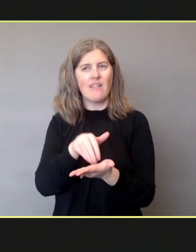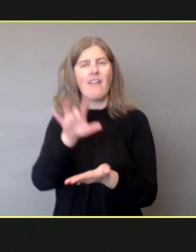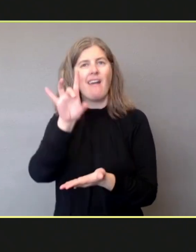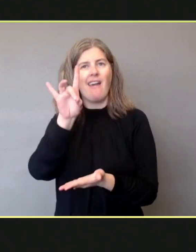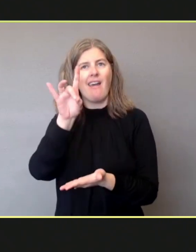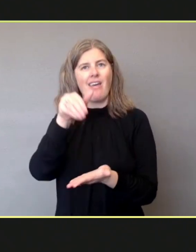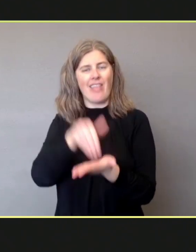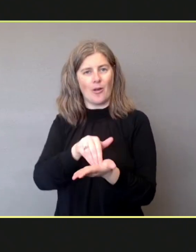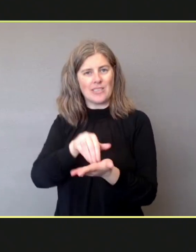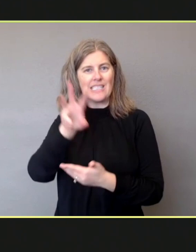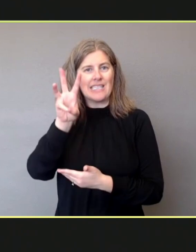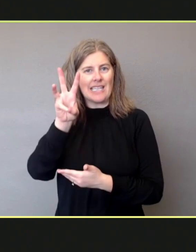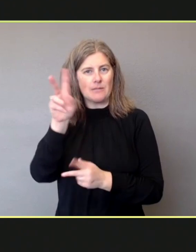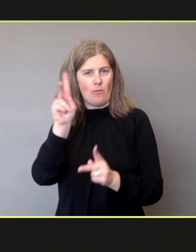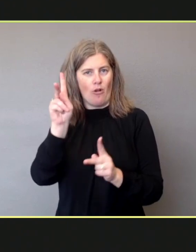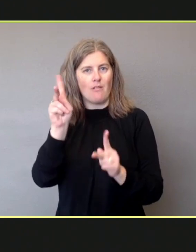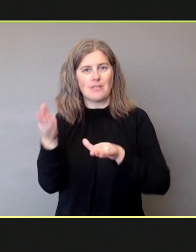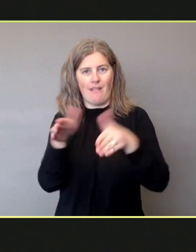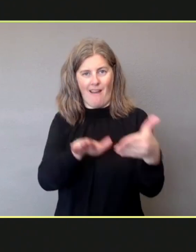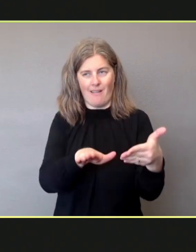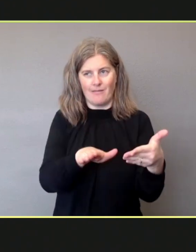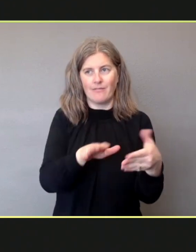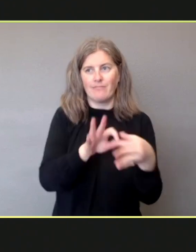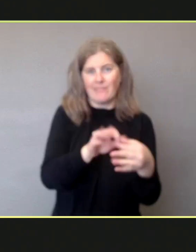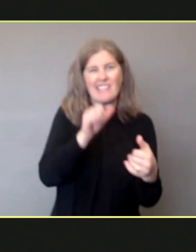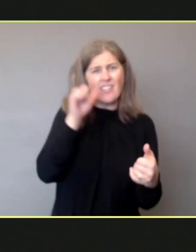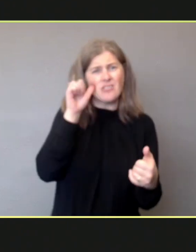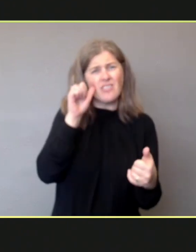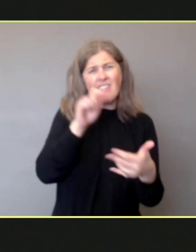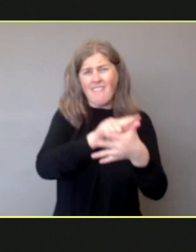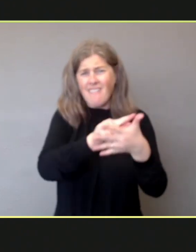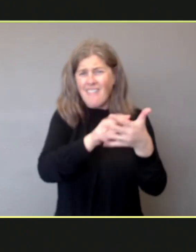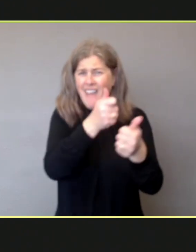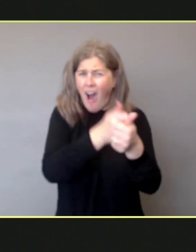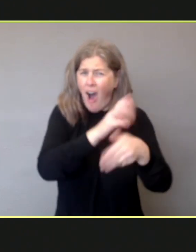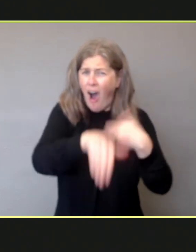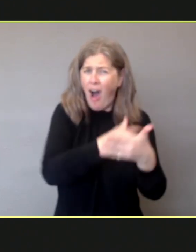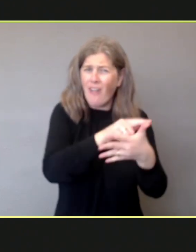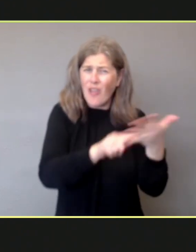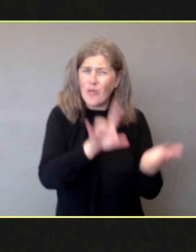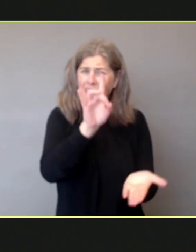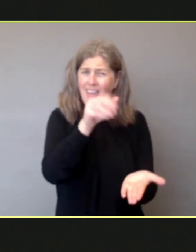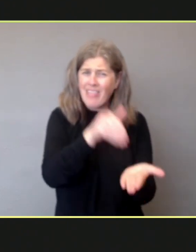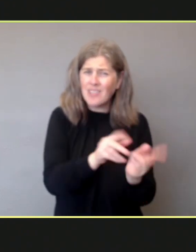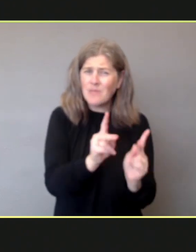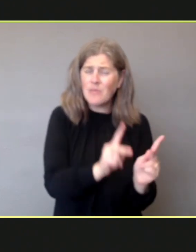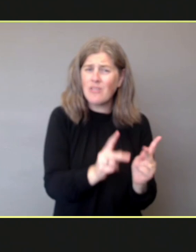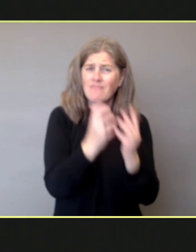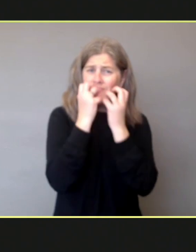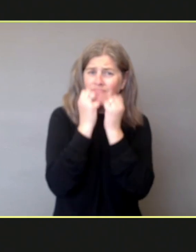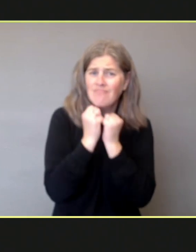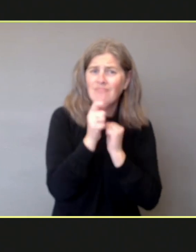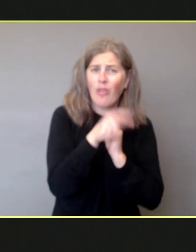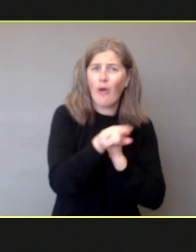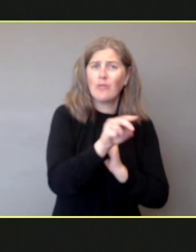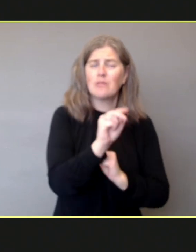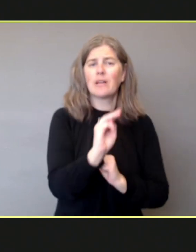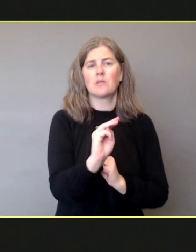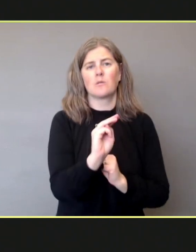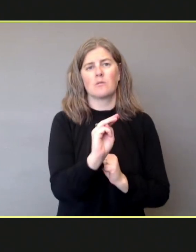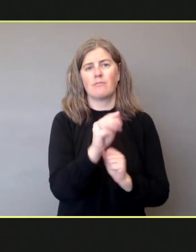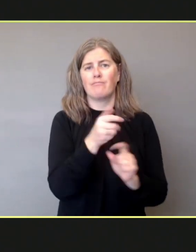8,006 deaths as of yesterday, because every one of those people, every one of those New Mexicans,